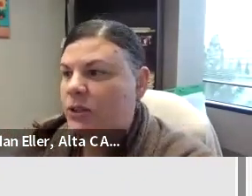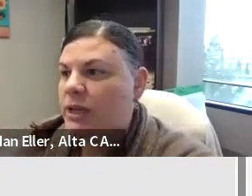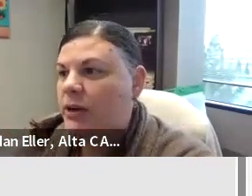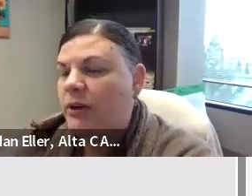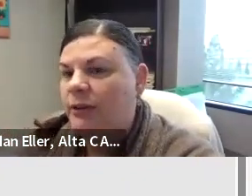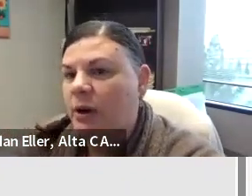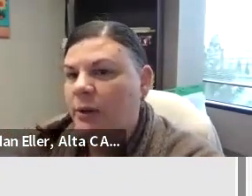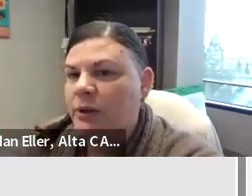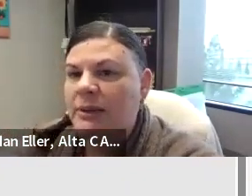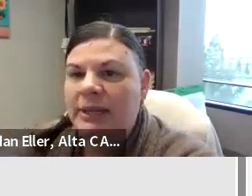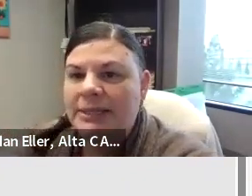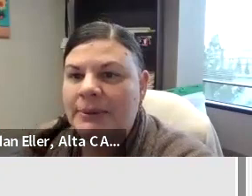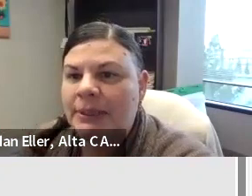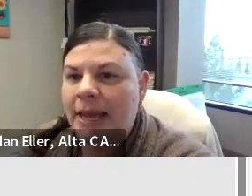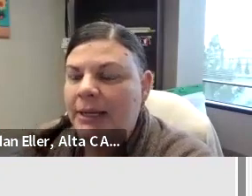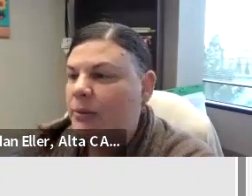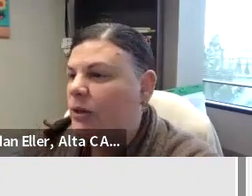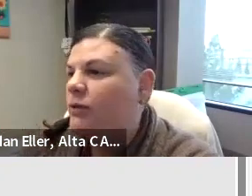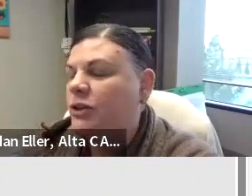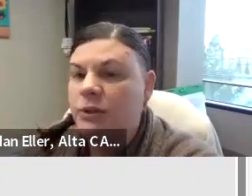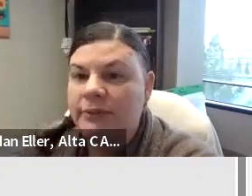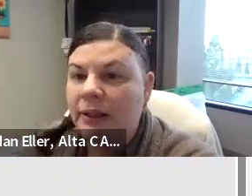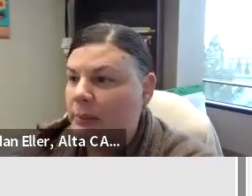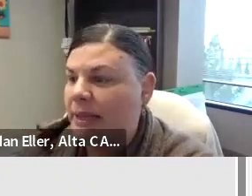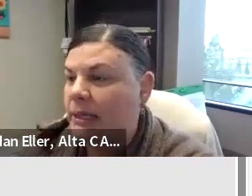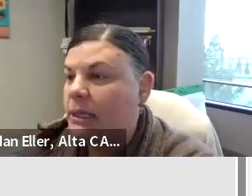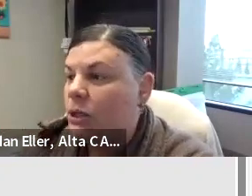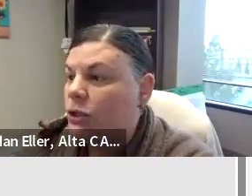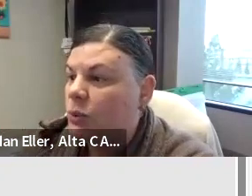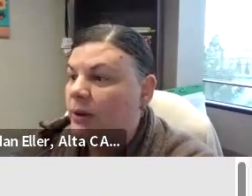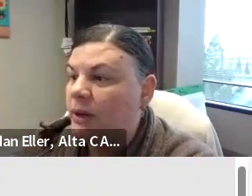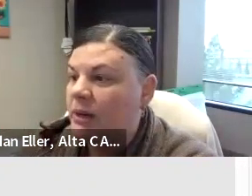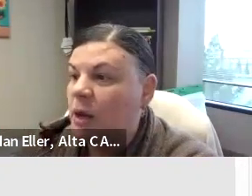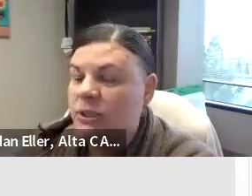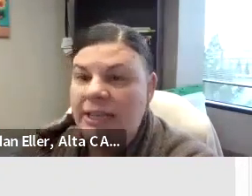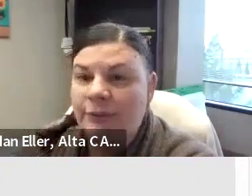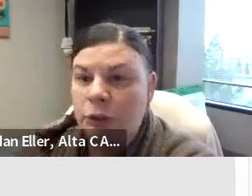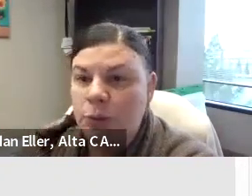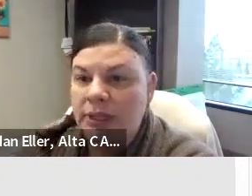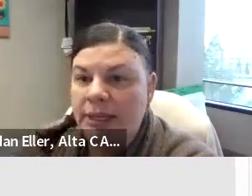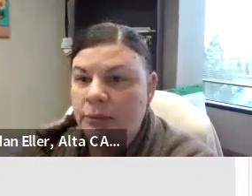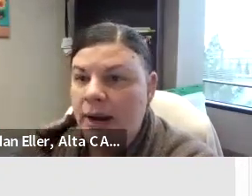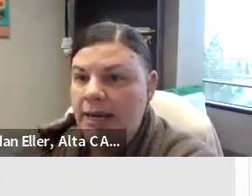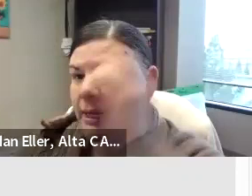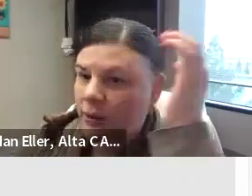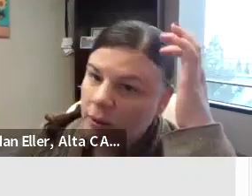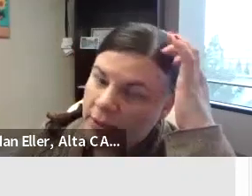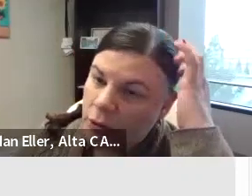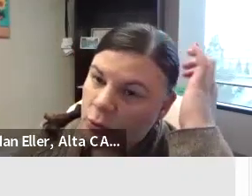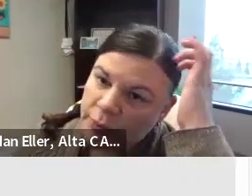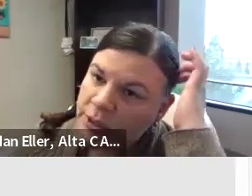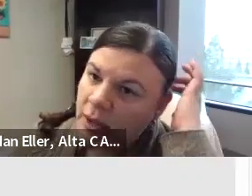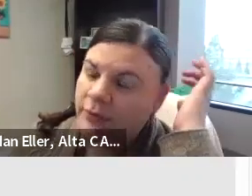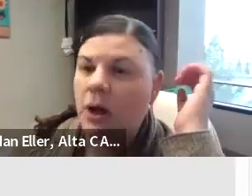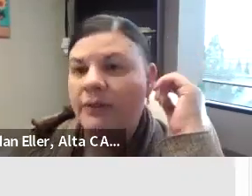2023-2024 fiscal year for our community placement plan and community resource development plan. So we are going to be hosting it virtually right here in